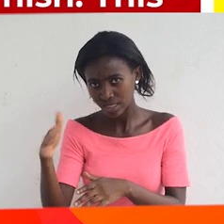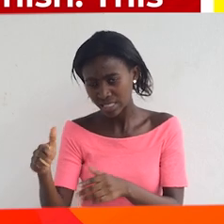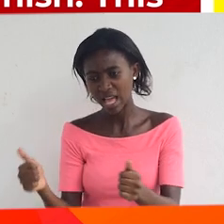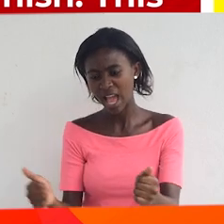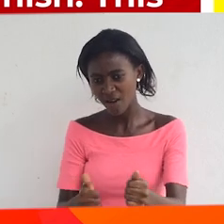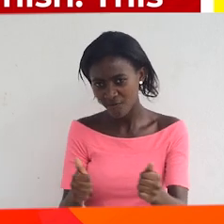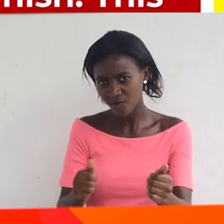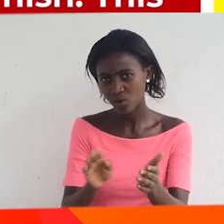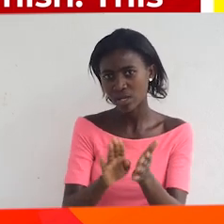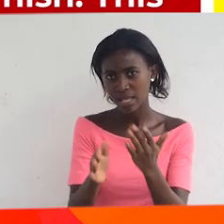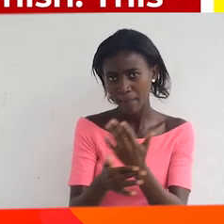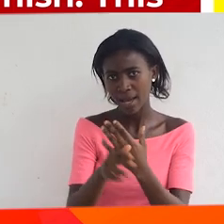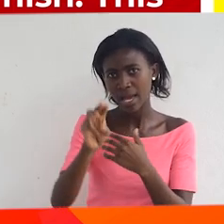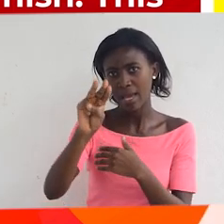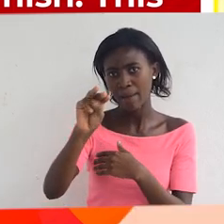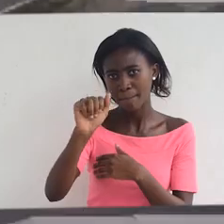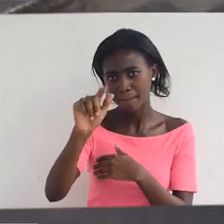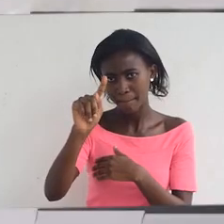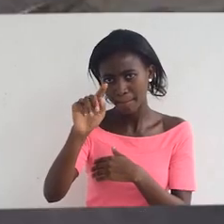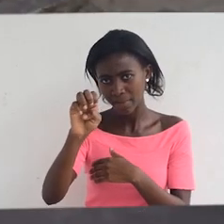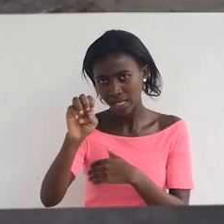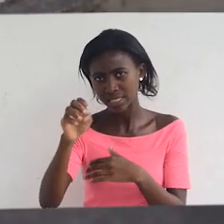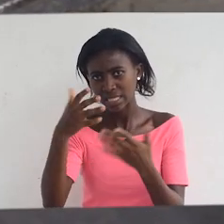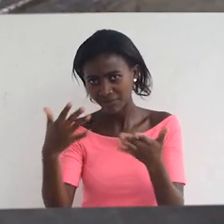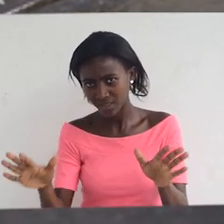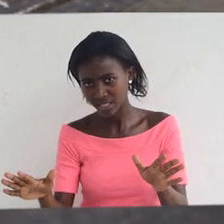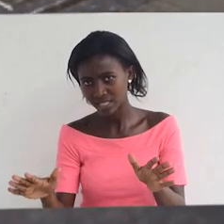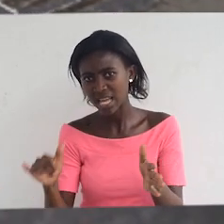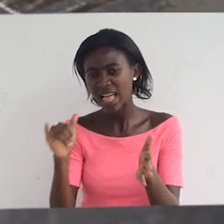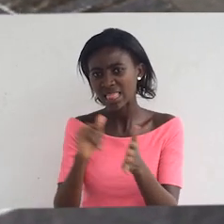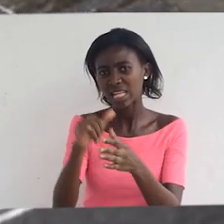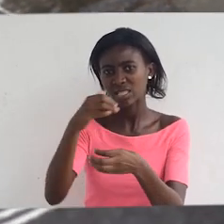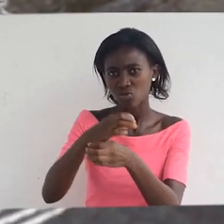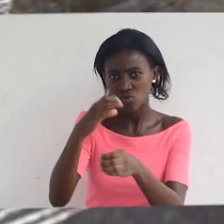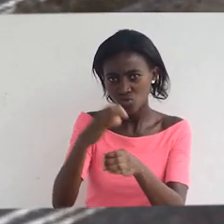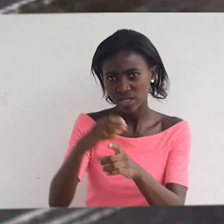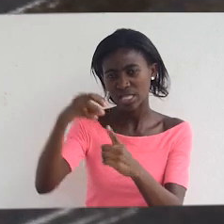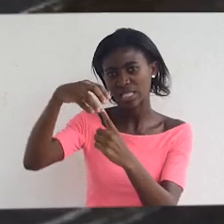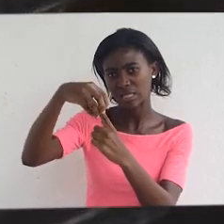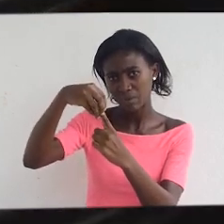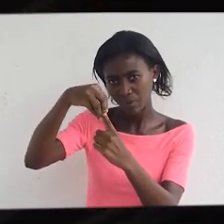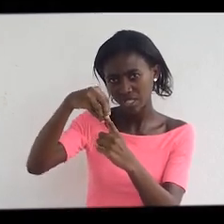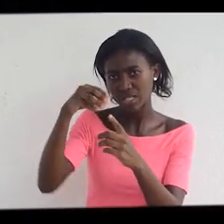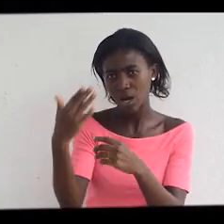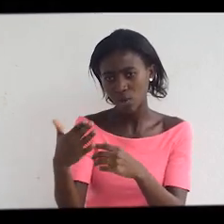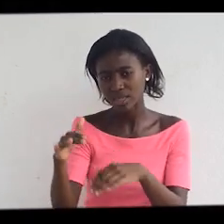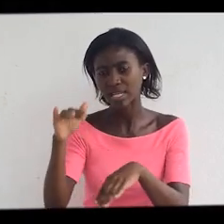matte varnish. This creates a reticulation effect on labels for packages.